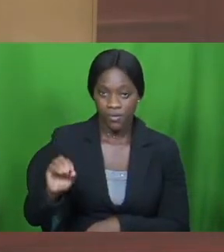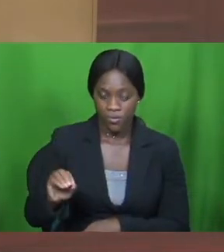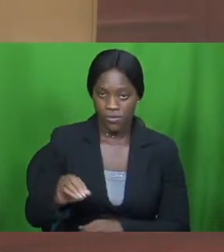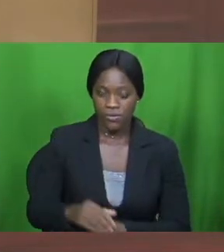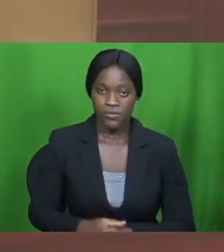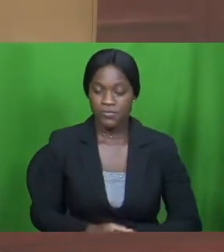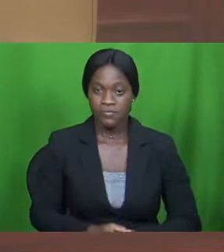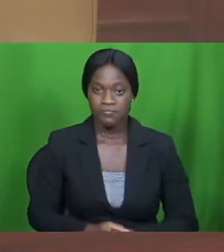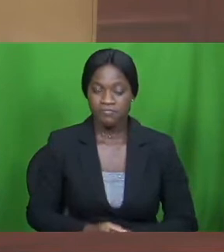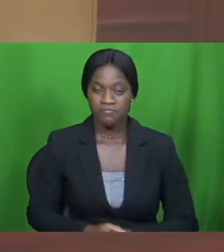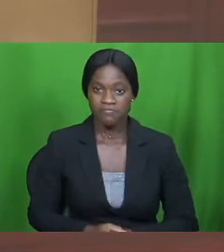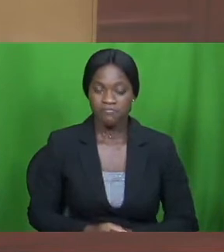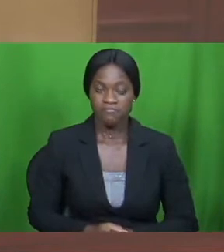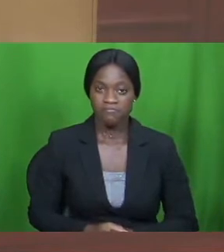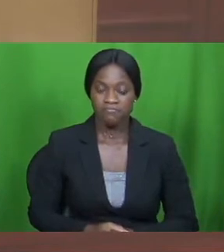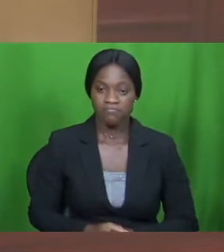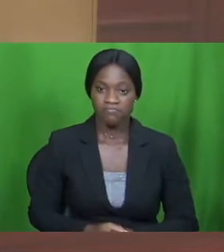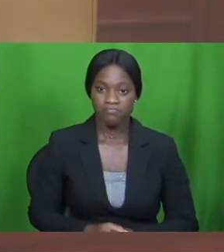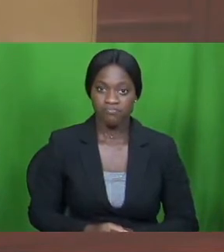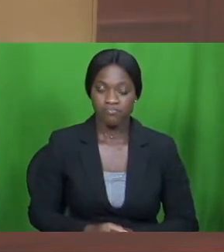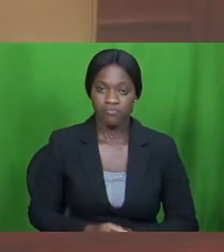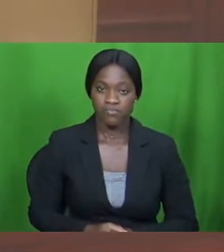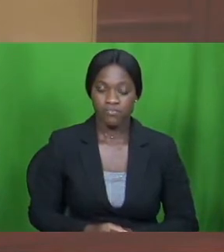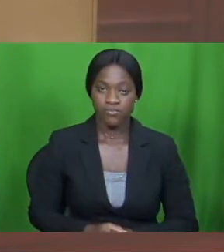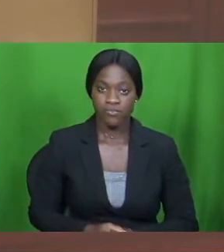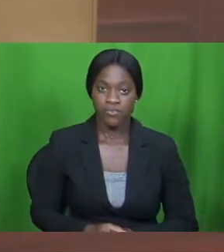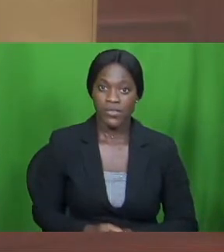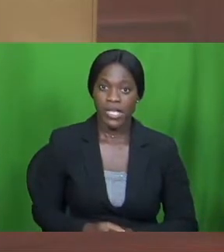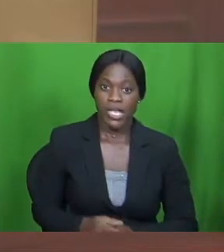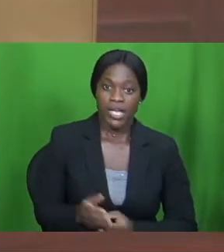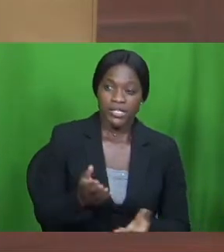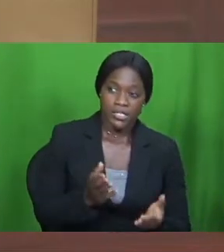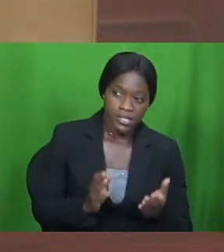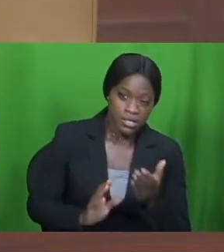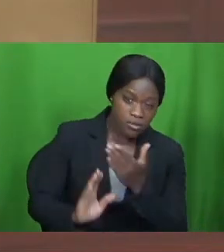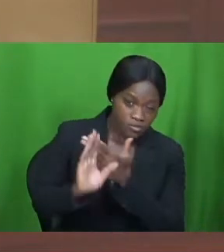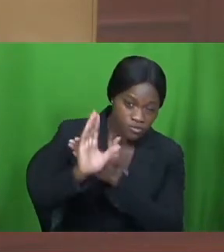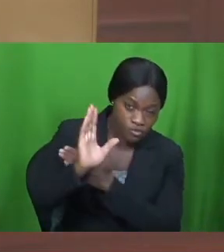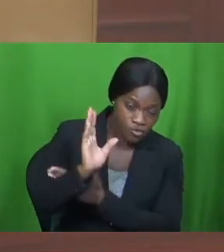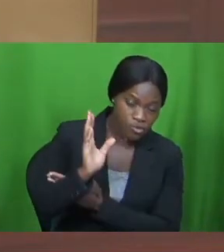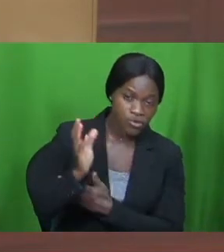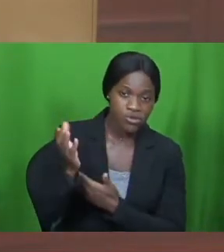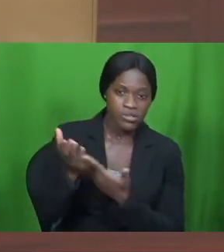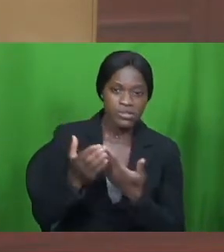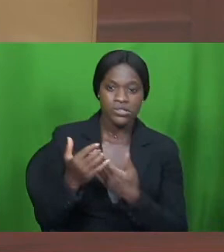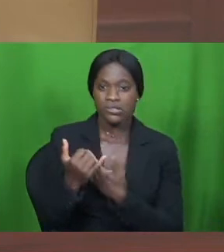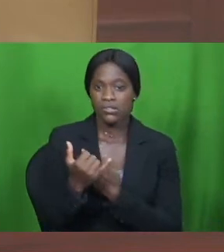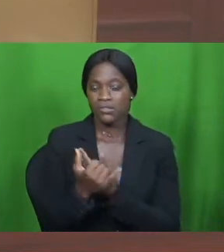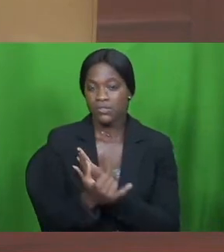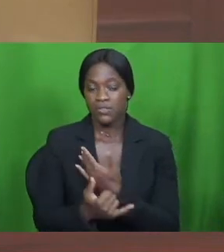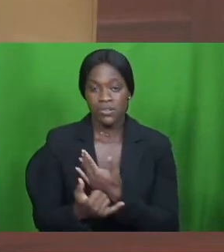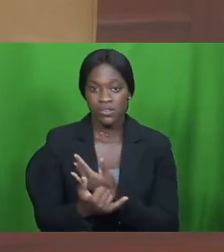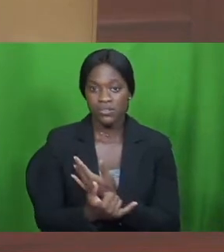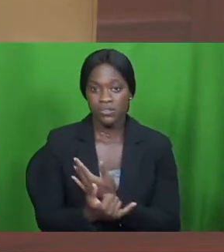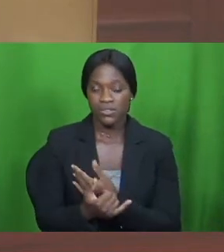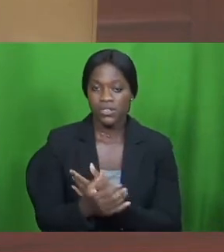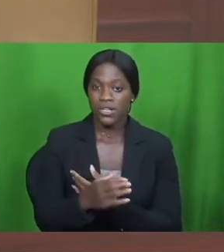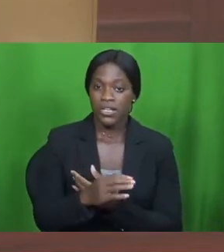He served his God, he served his country, and he served his